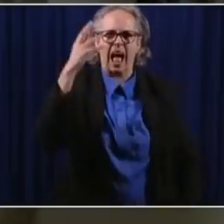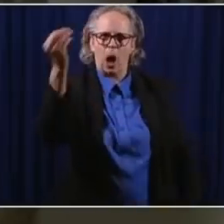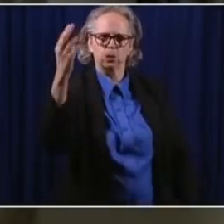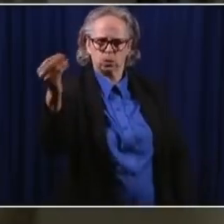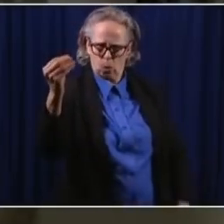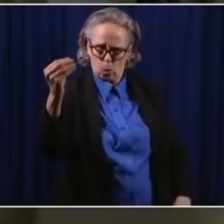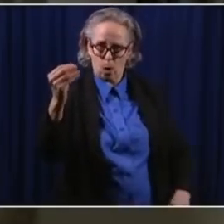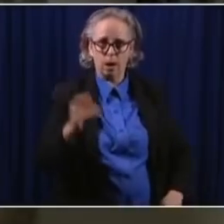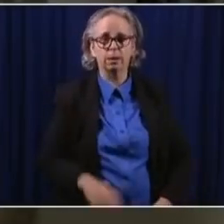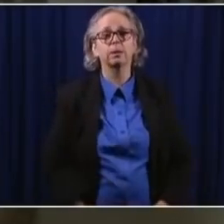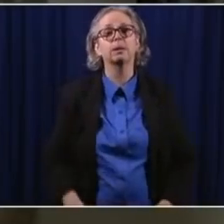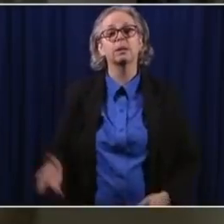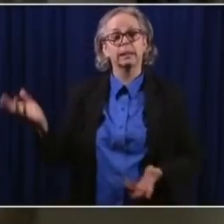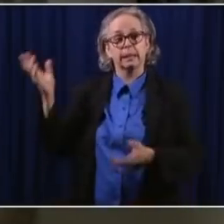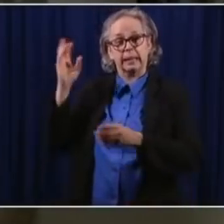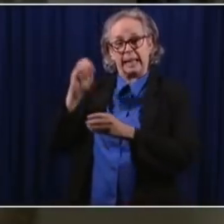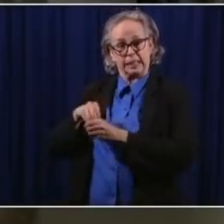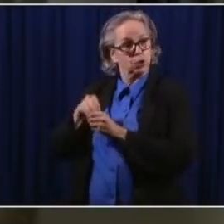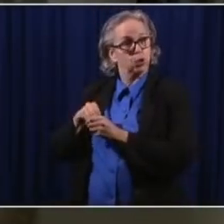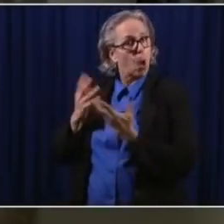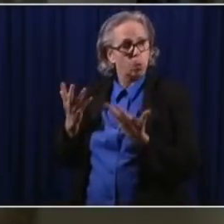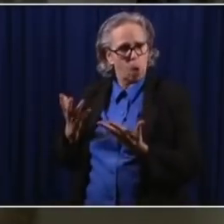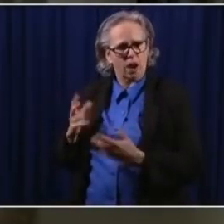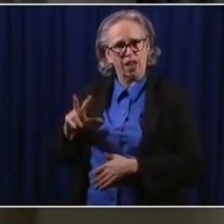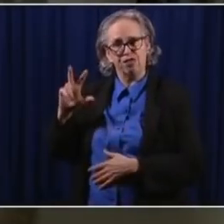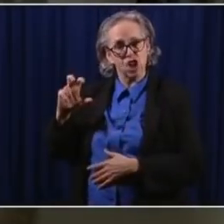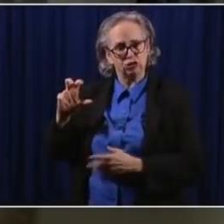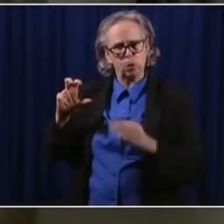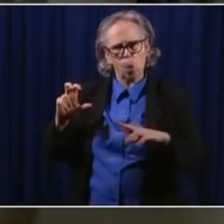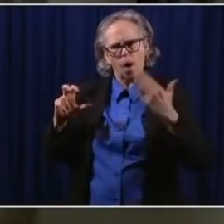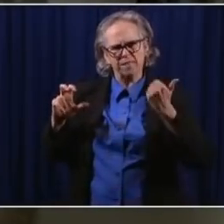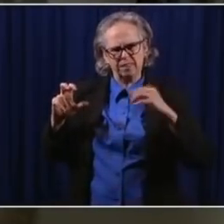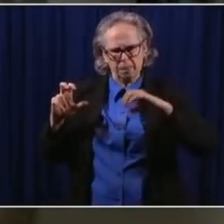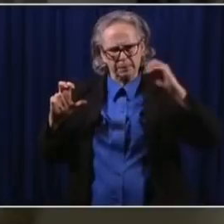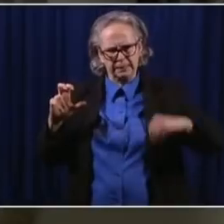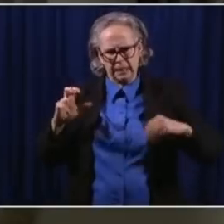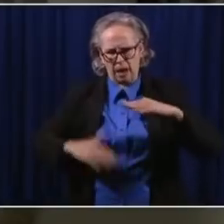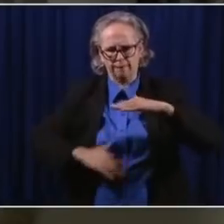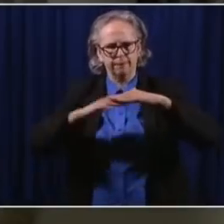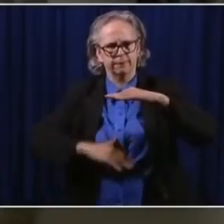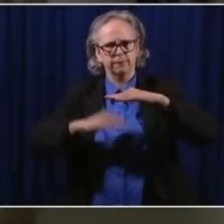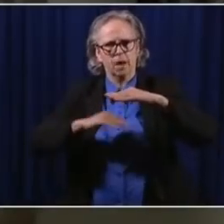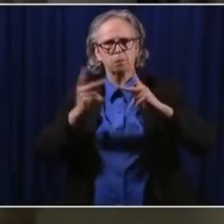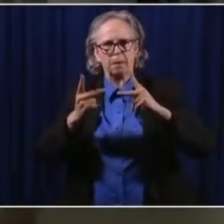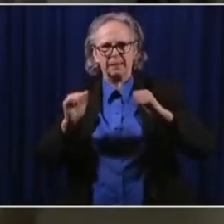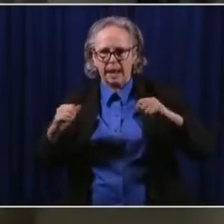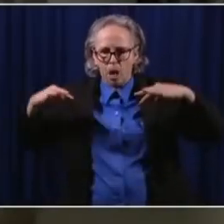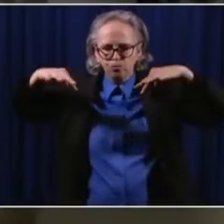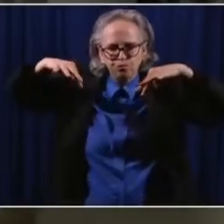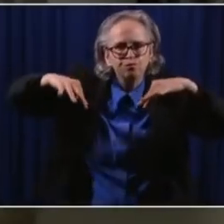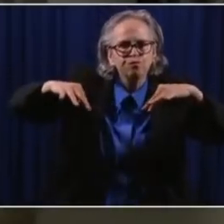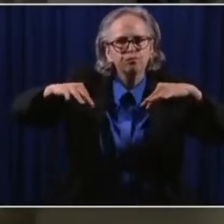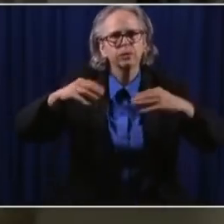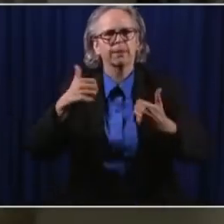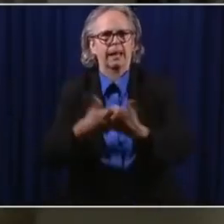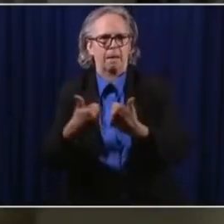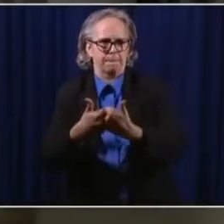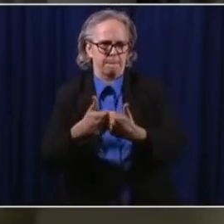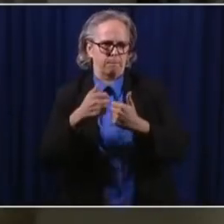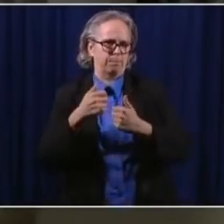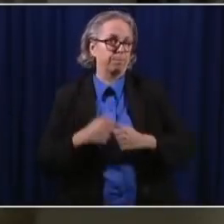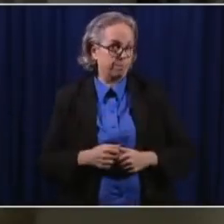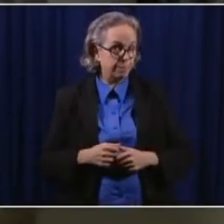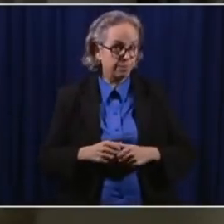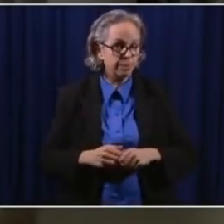or 15% of the fixed, seated, permanent capacity for indoor sports venues. The